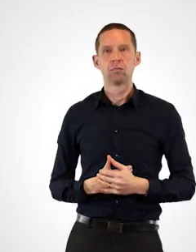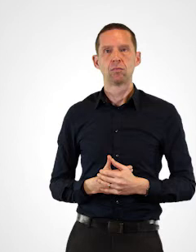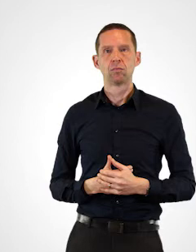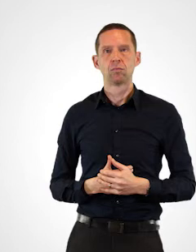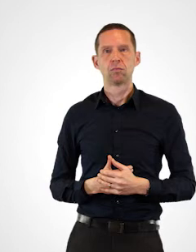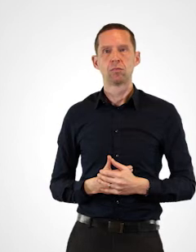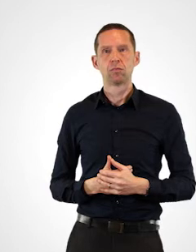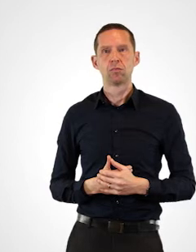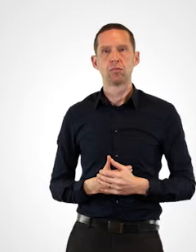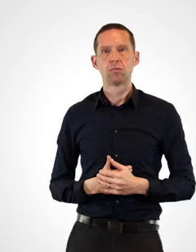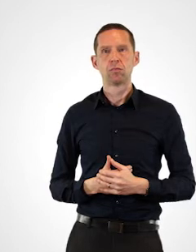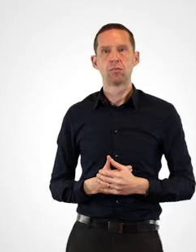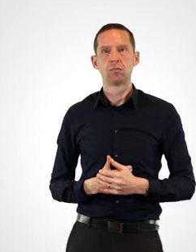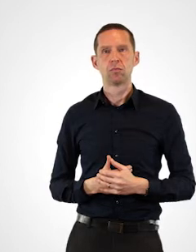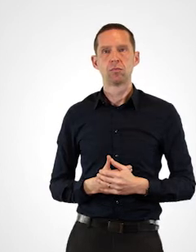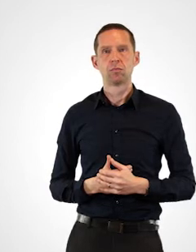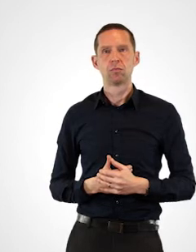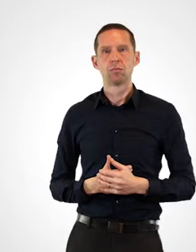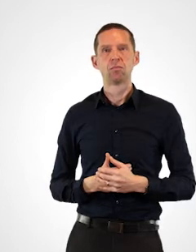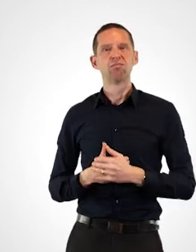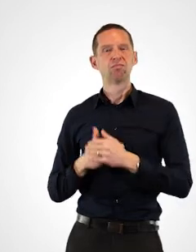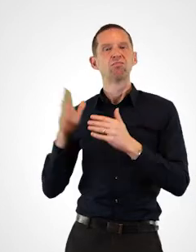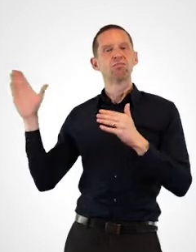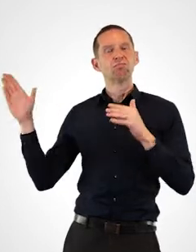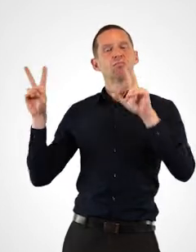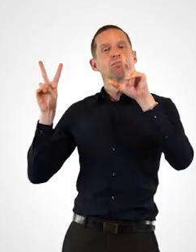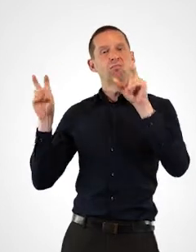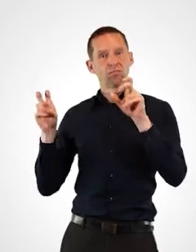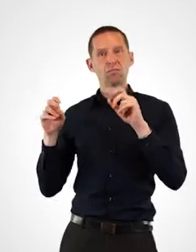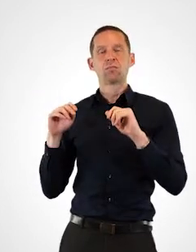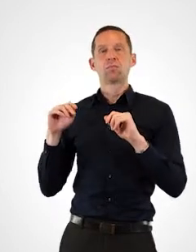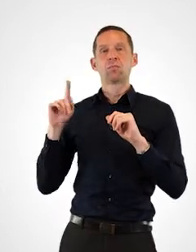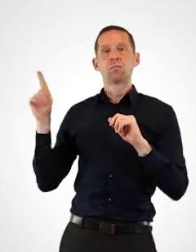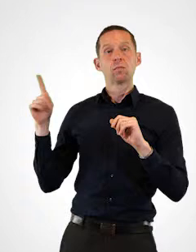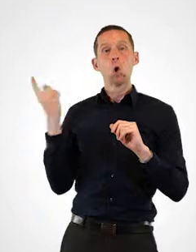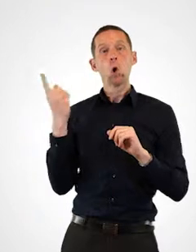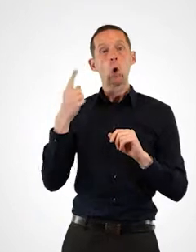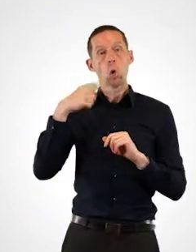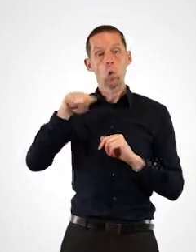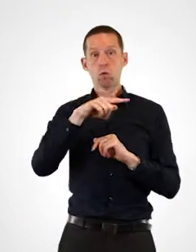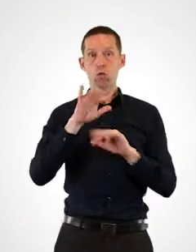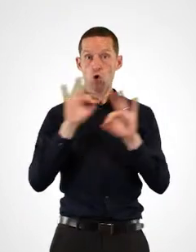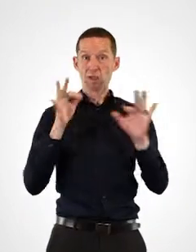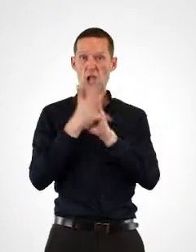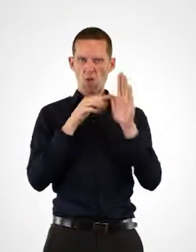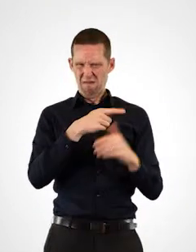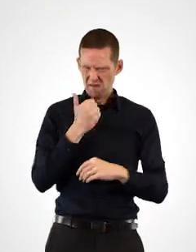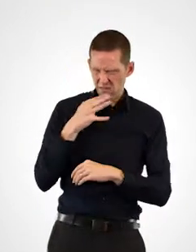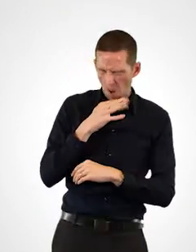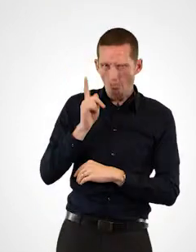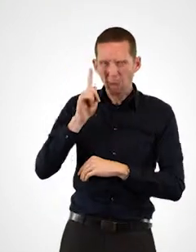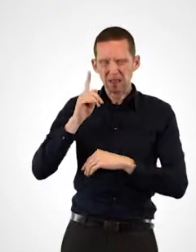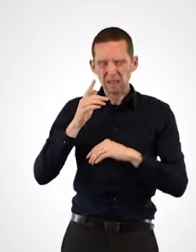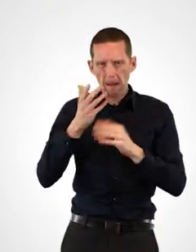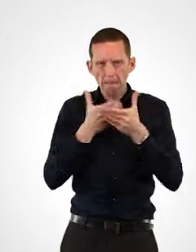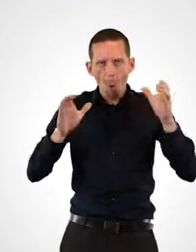outfit. Impossible to go there, but it is successful." For those of you who aren't signers, you might wonder, what is bullhead? Well,